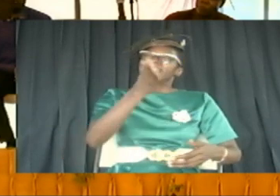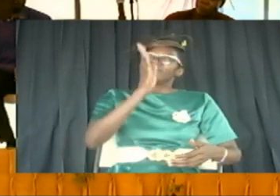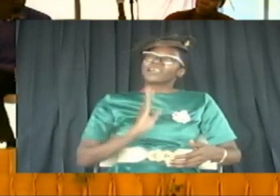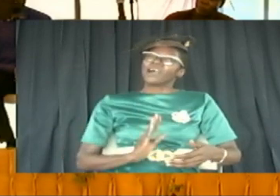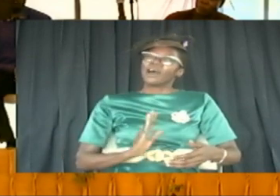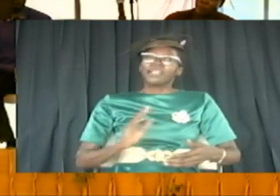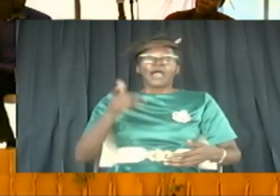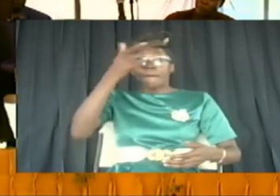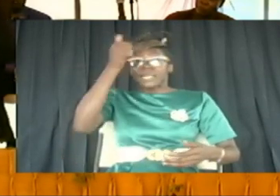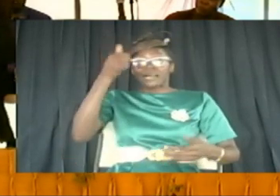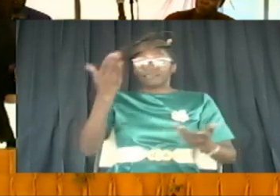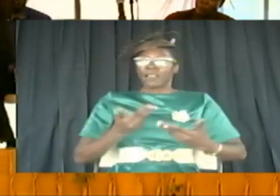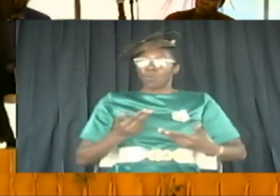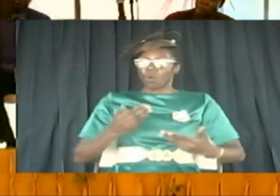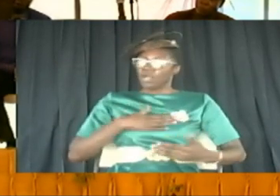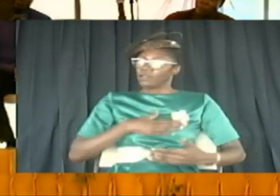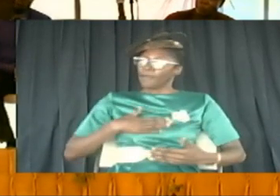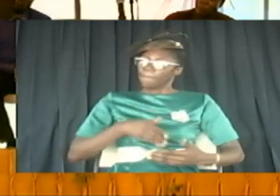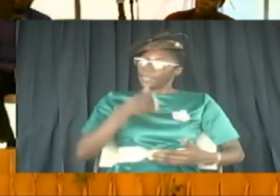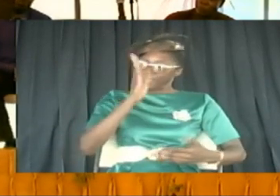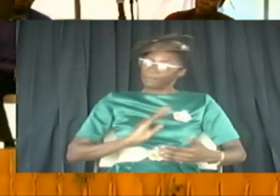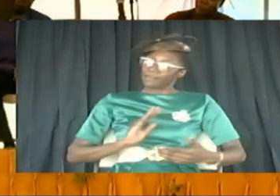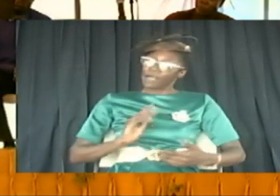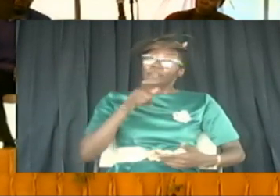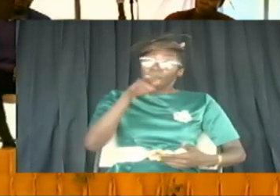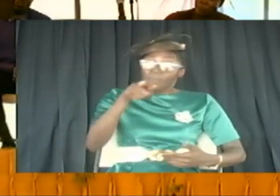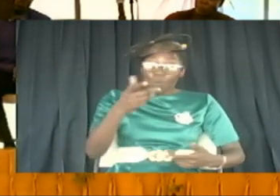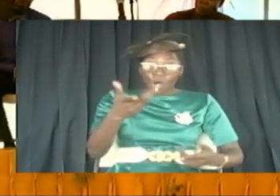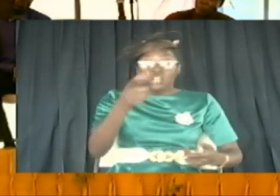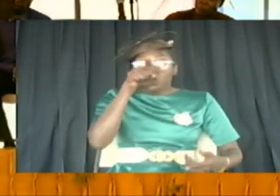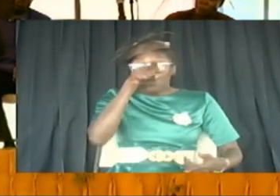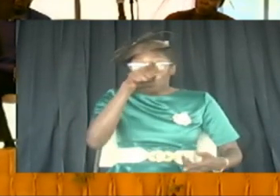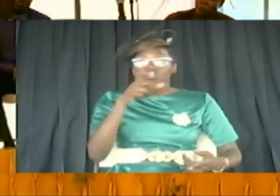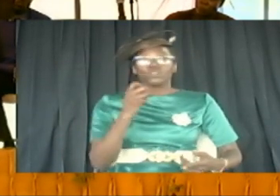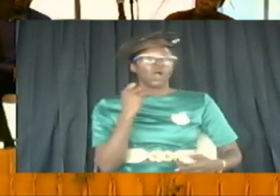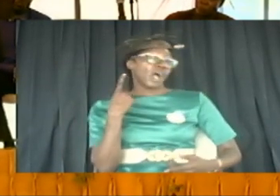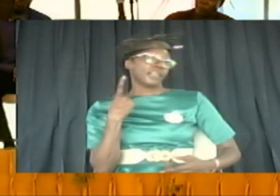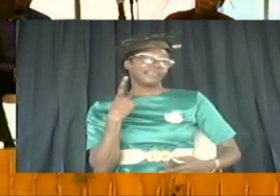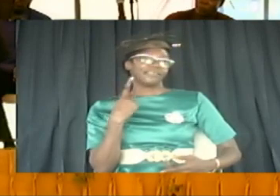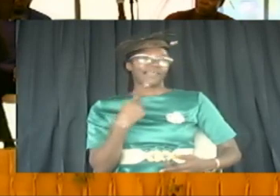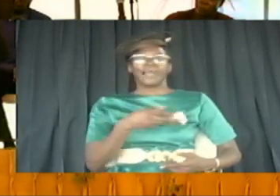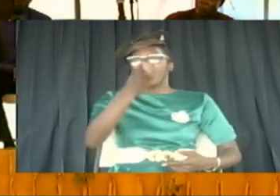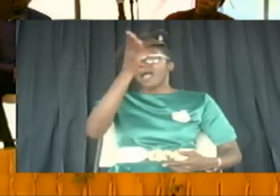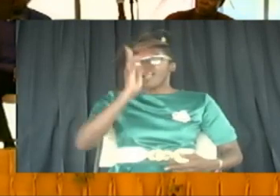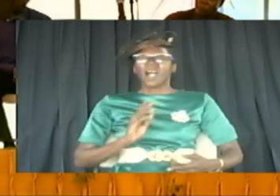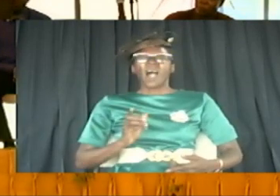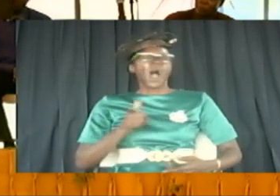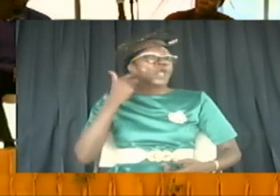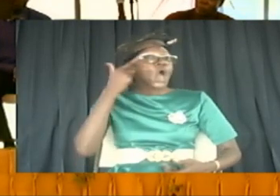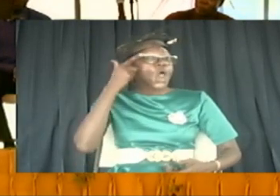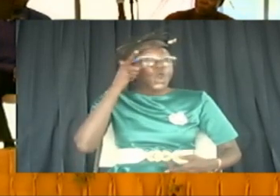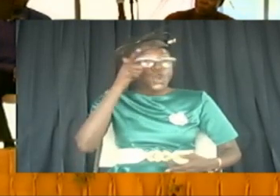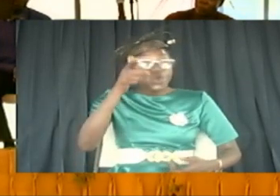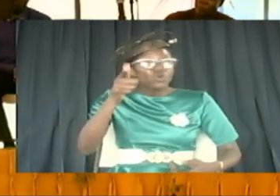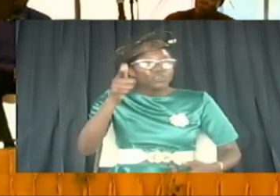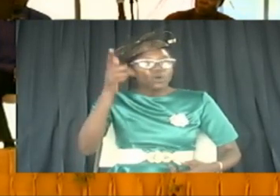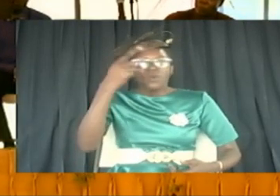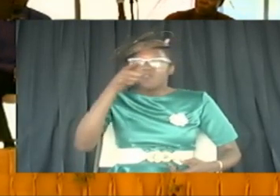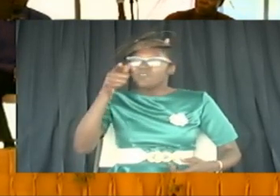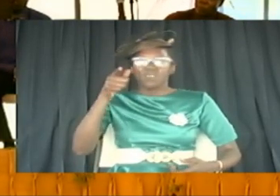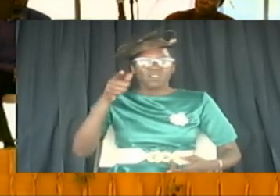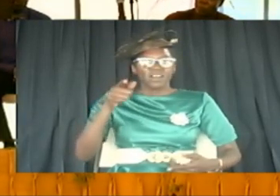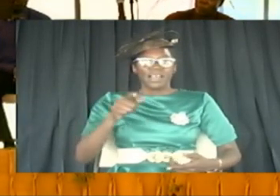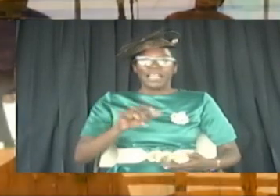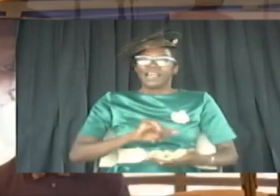please God. And I would like us to understand that God Almighty looks out and sees these